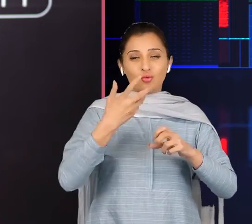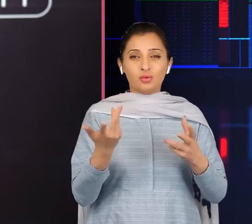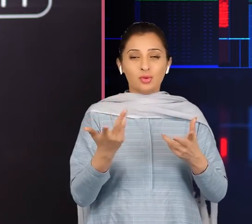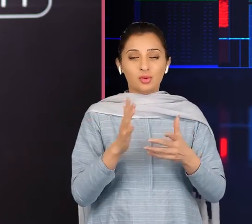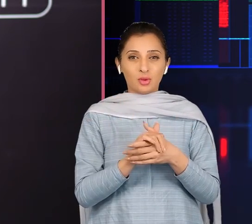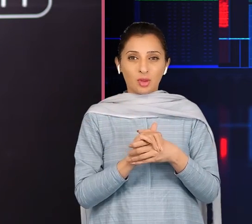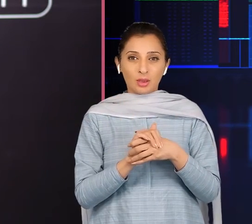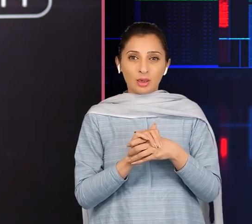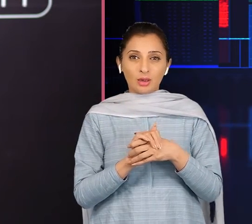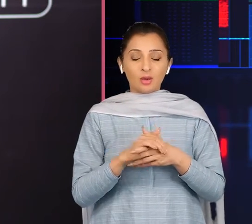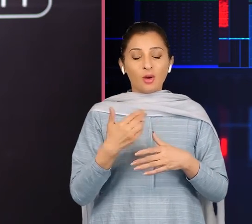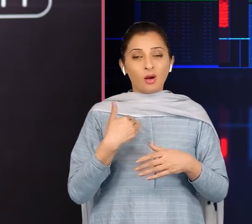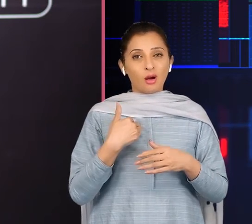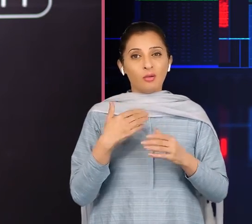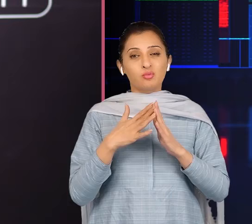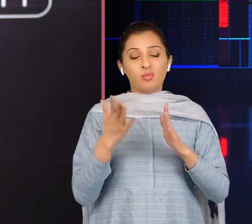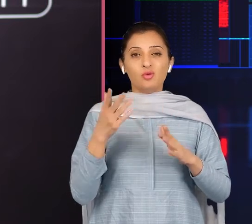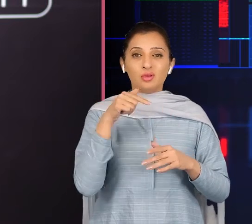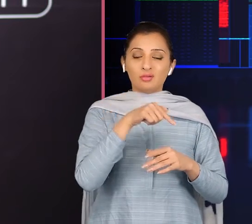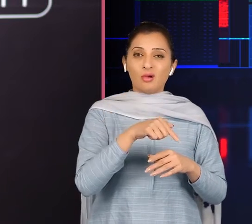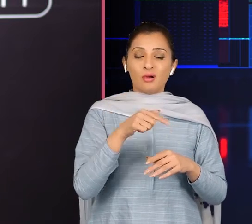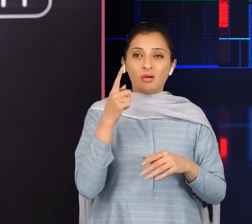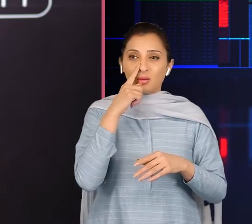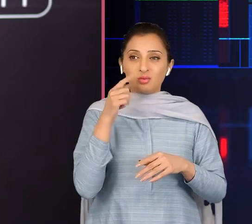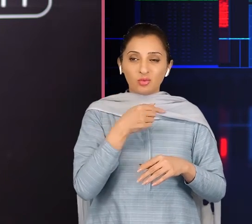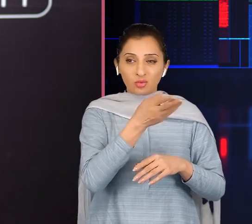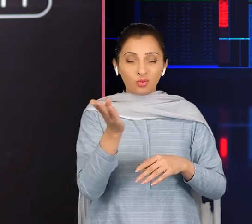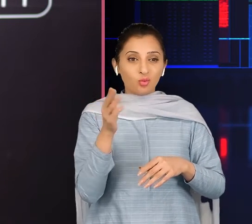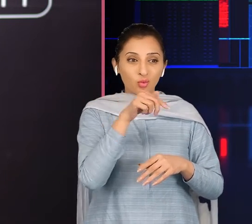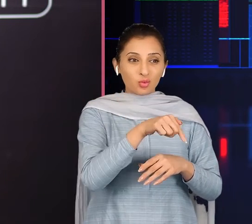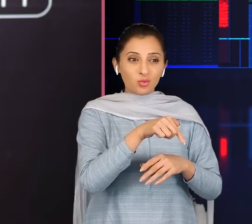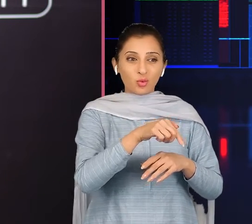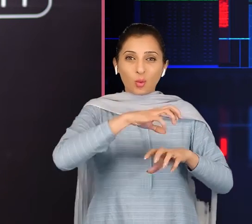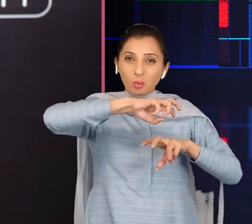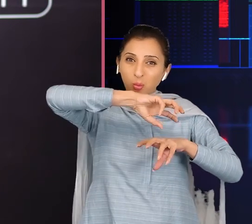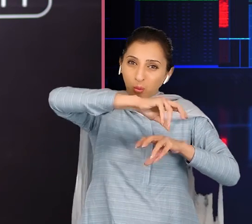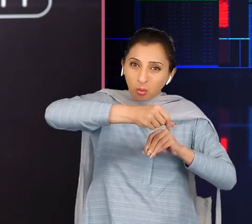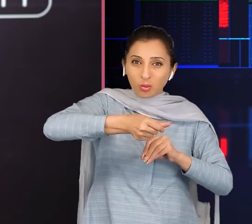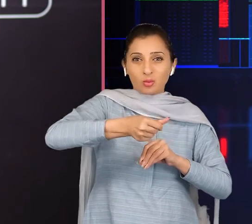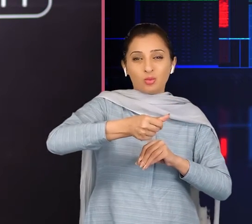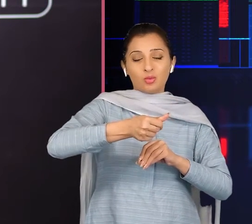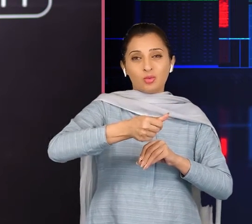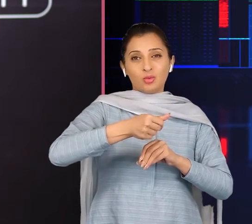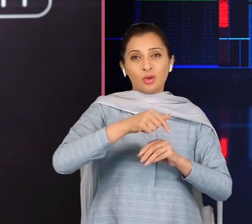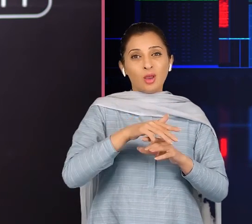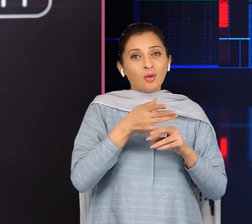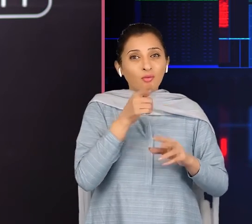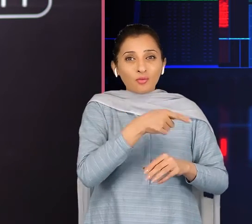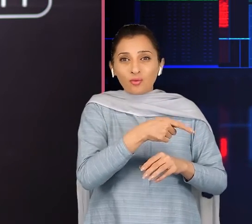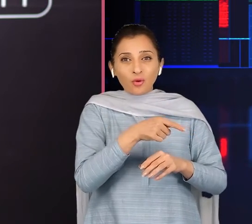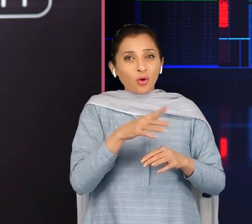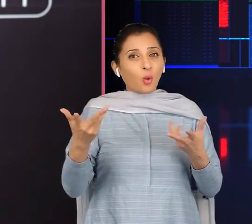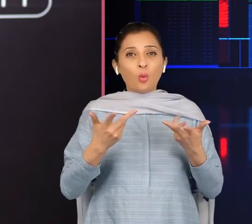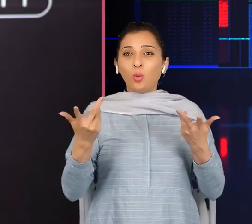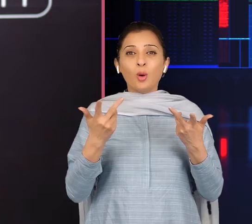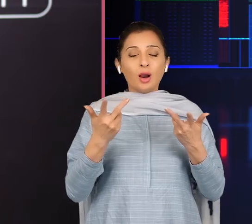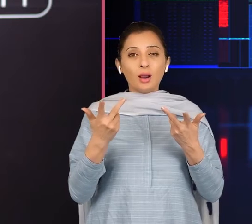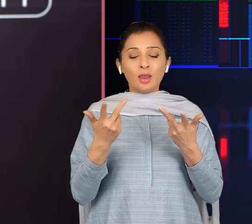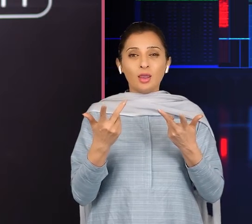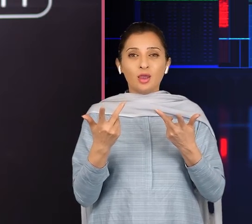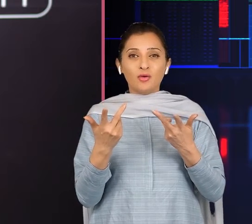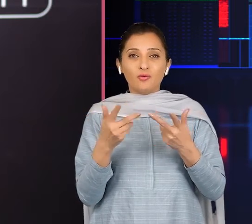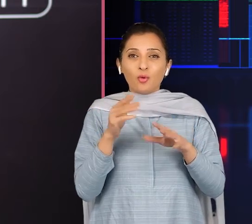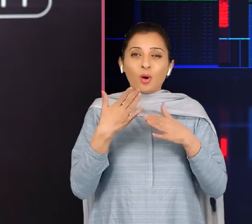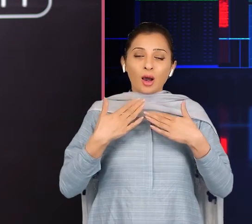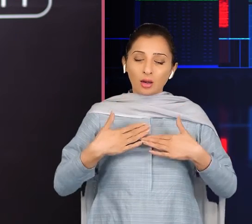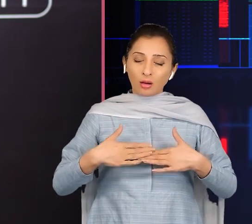only been harsh to her. We've only broken her spirit. Why should she be nice to us? Why should she show any kind of compassion to